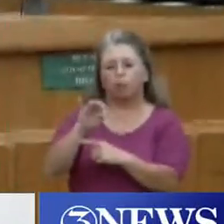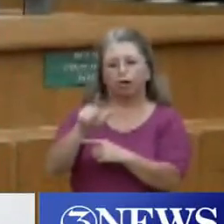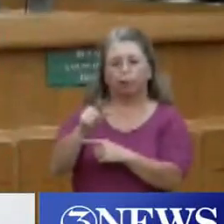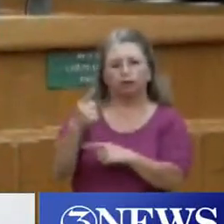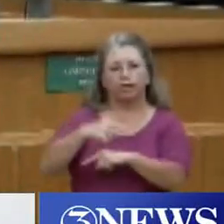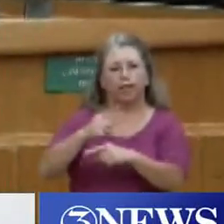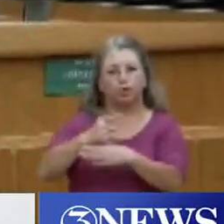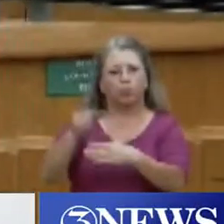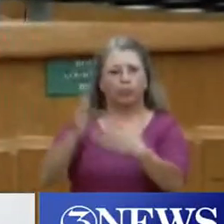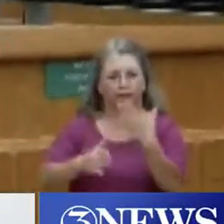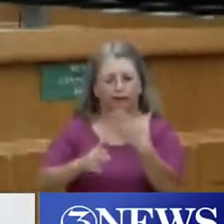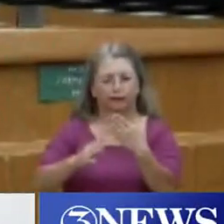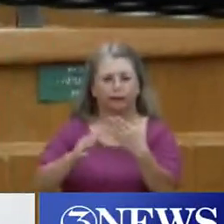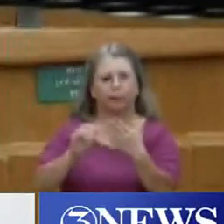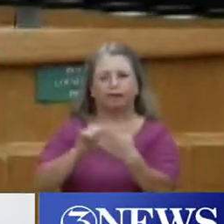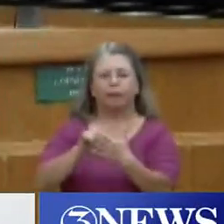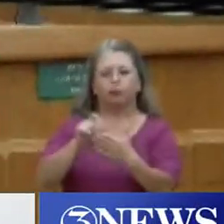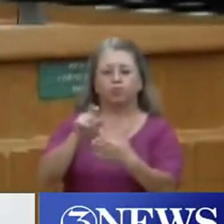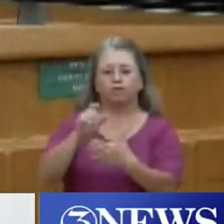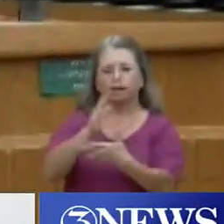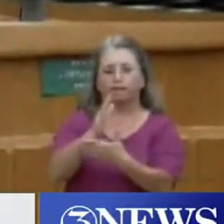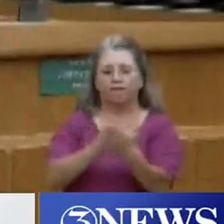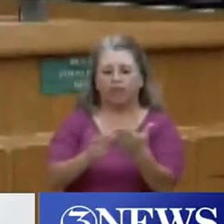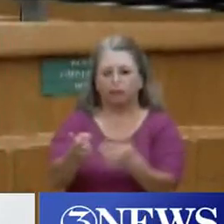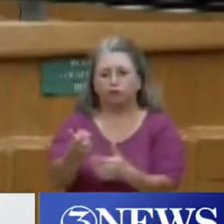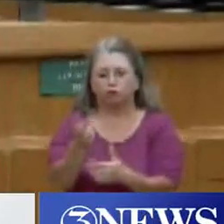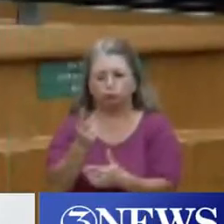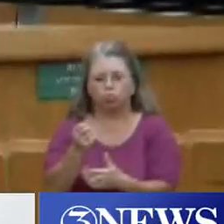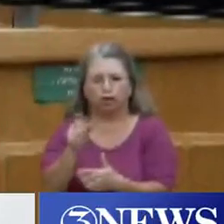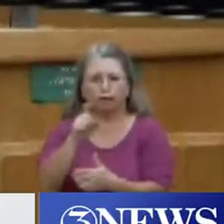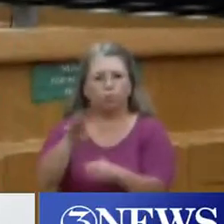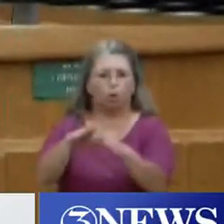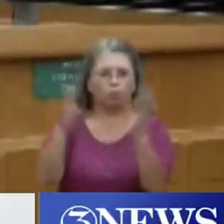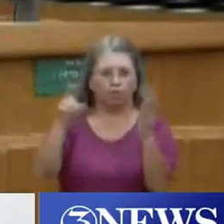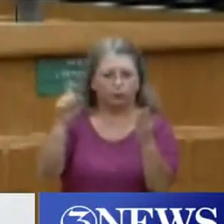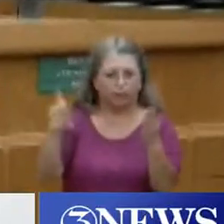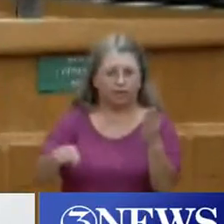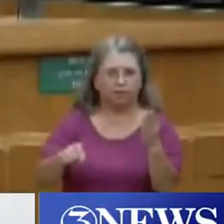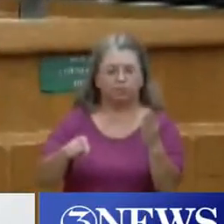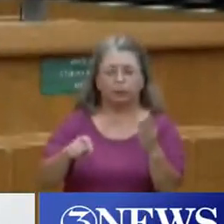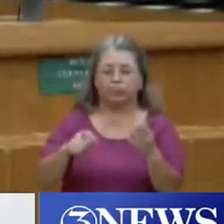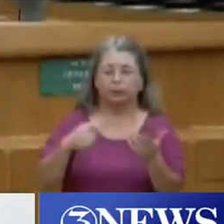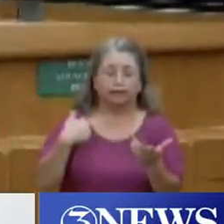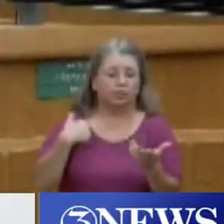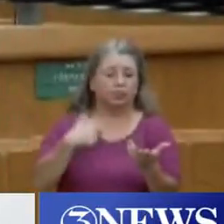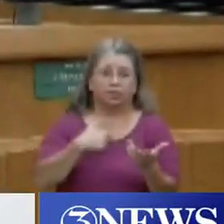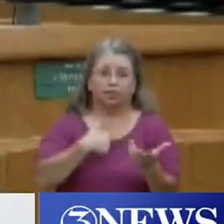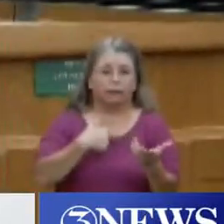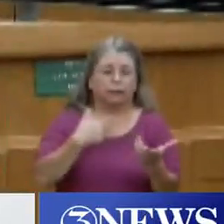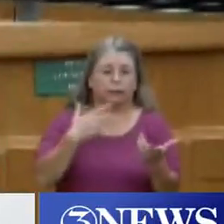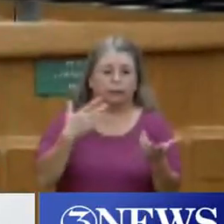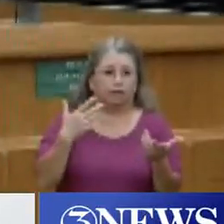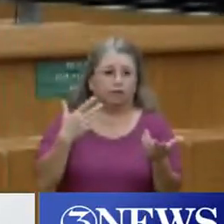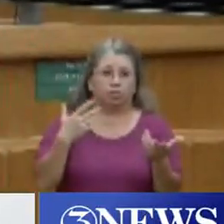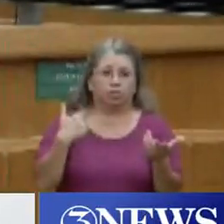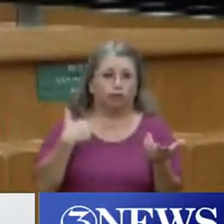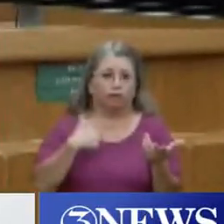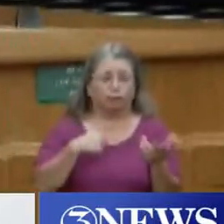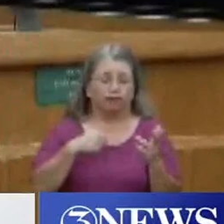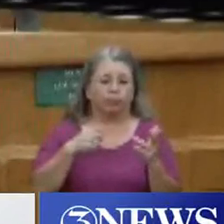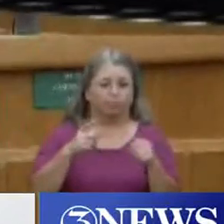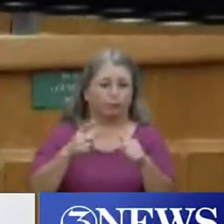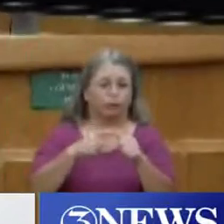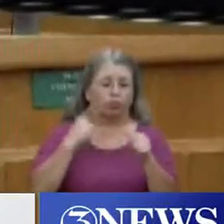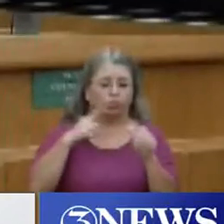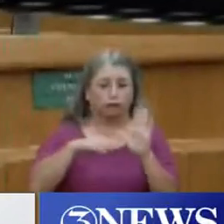When that was put into place from that point forward, we've been on this slow trajectory of increase at first,